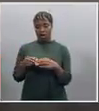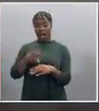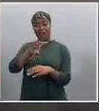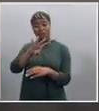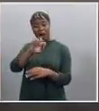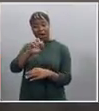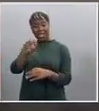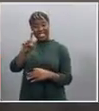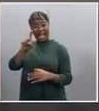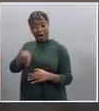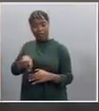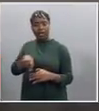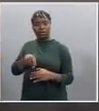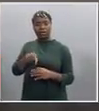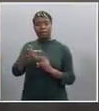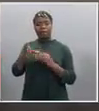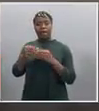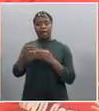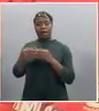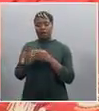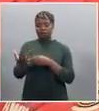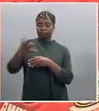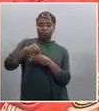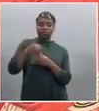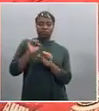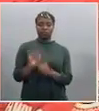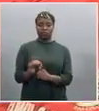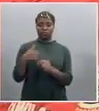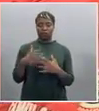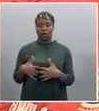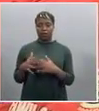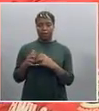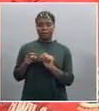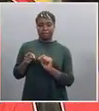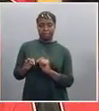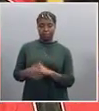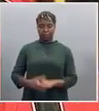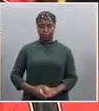400,000 National Union of Metal Workers members for bringing the federation into disrepute.